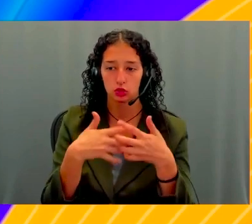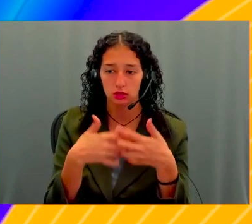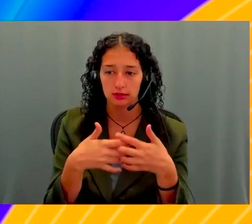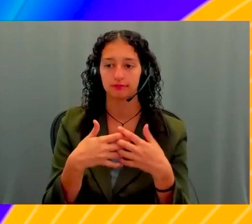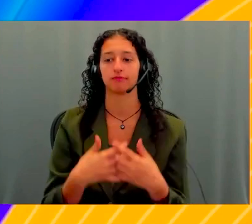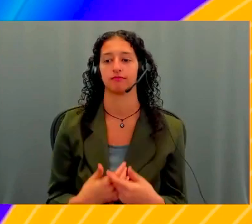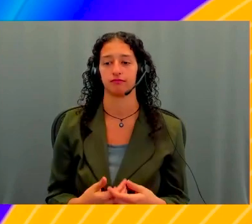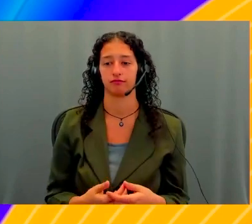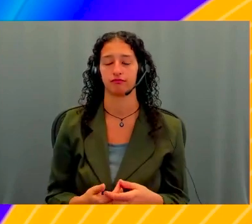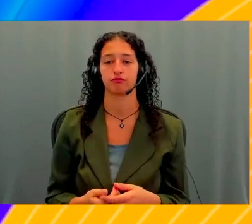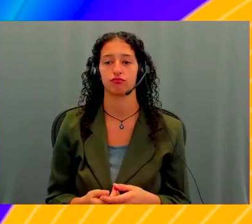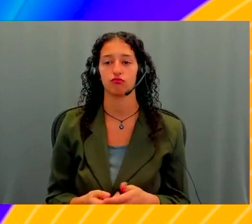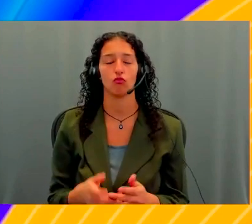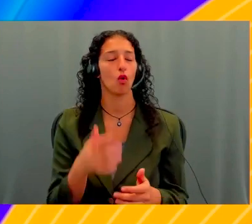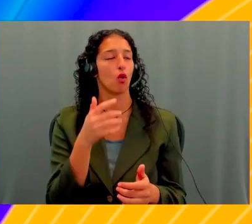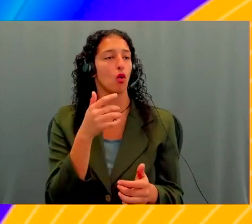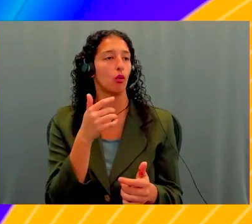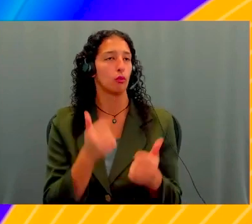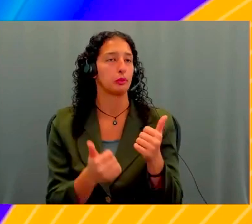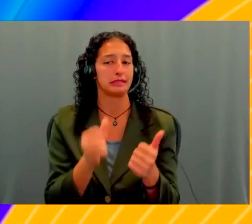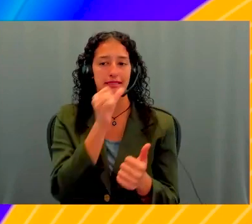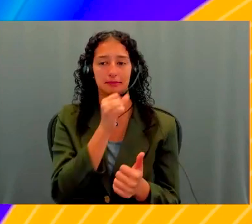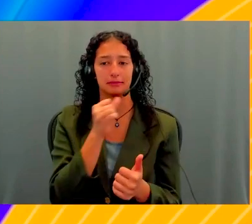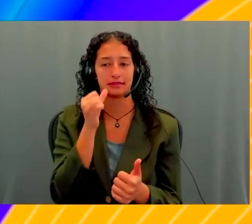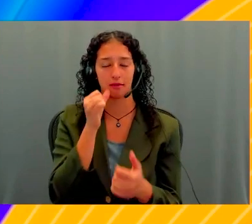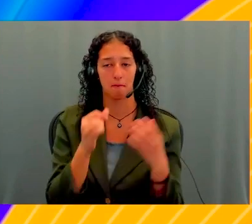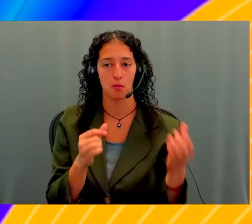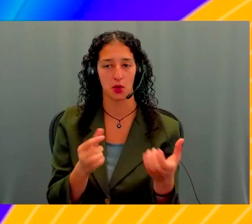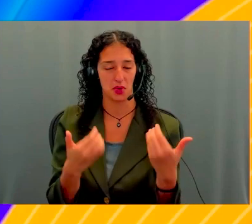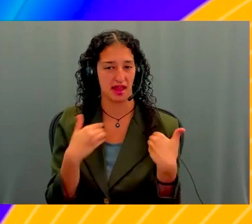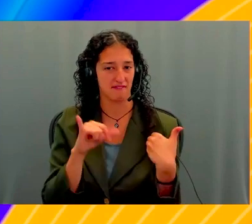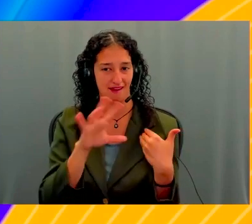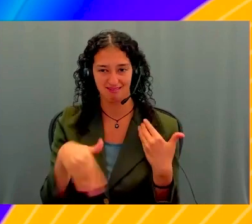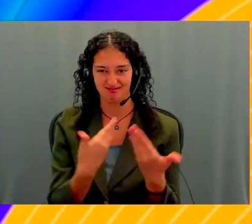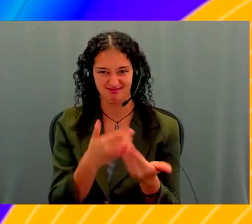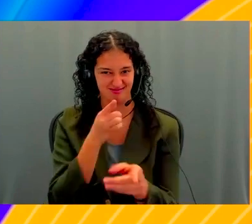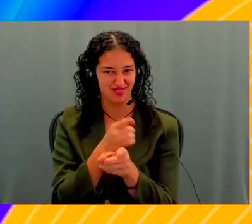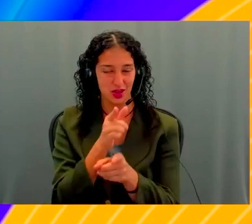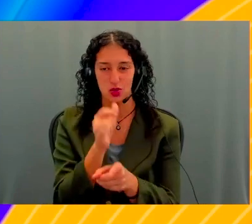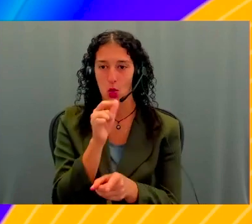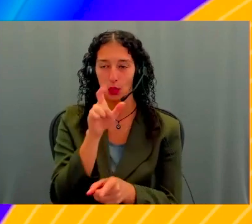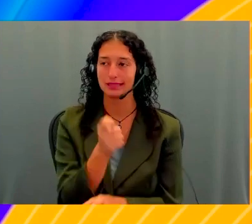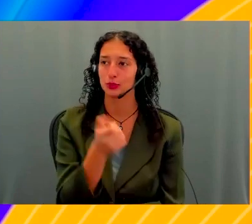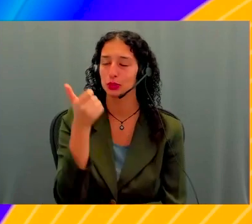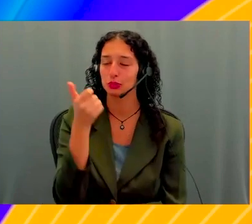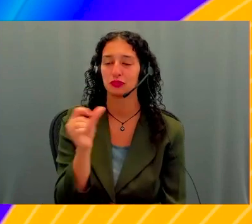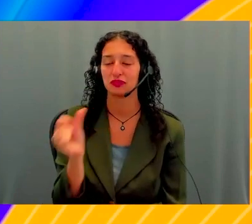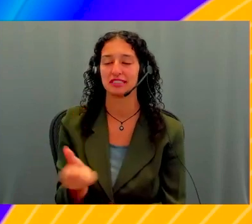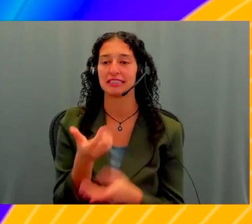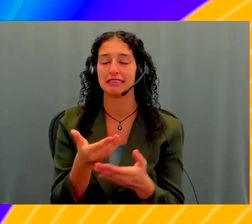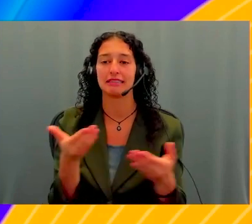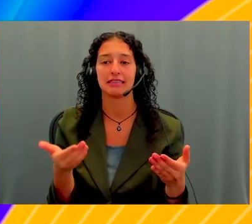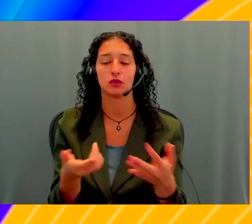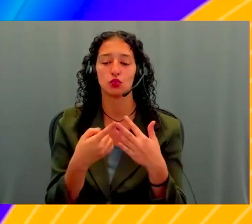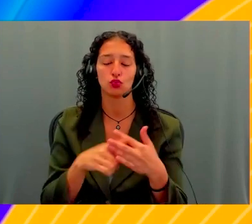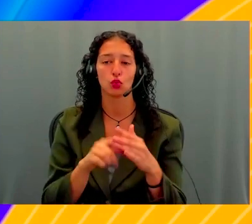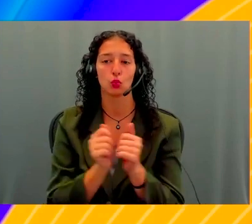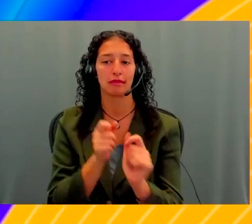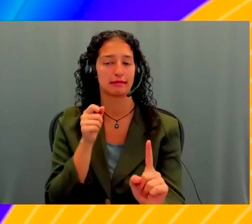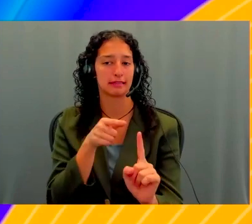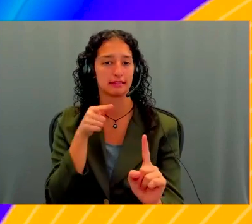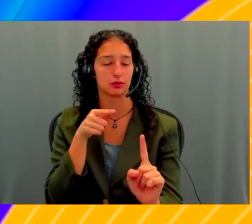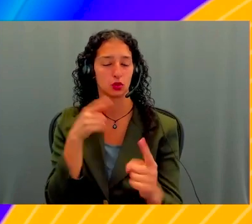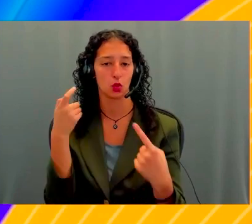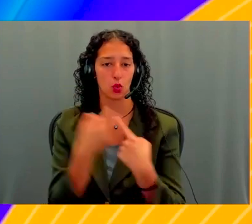Amazon Monitron, we remove all of that. You do not need any machine learning expertise. You start with the Wow. sensors. They automatically get connected to the gateway. The data